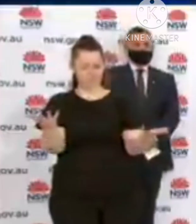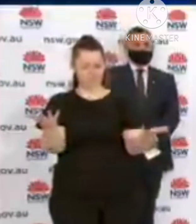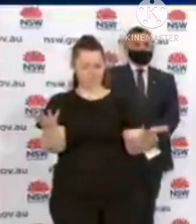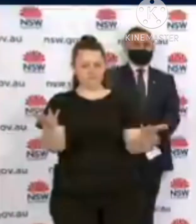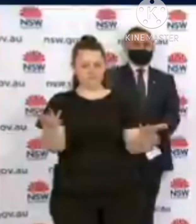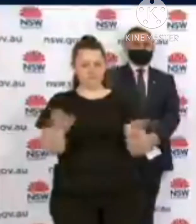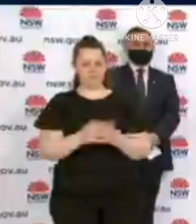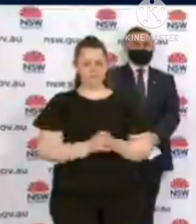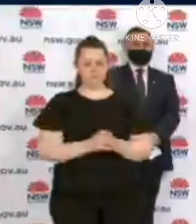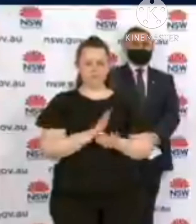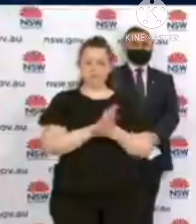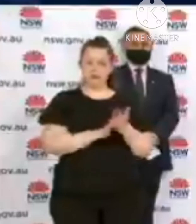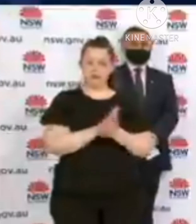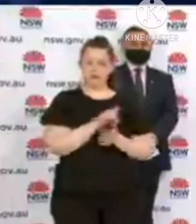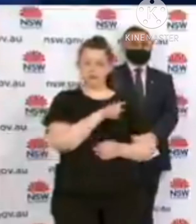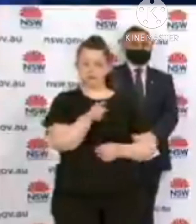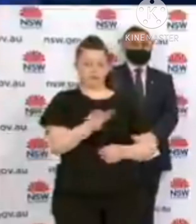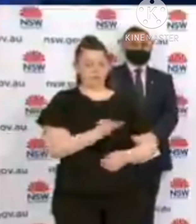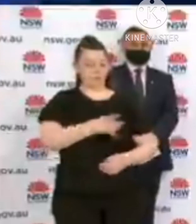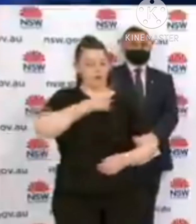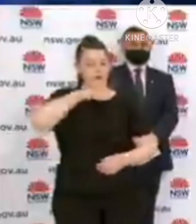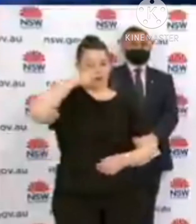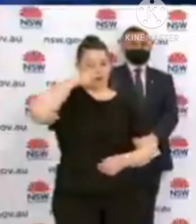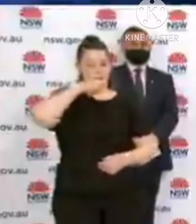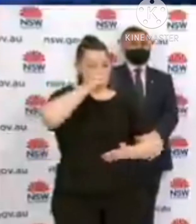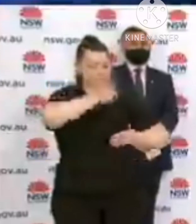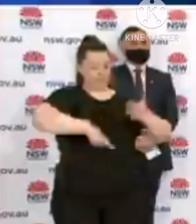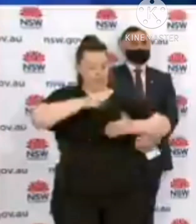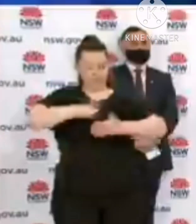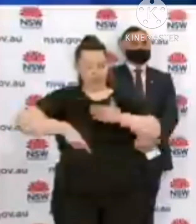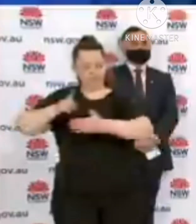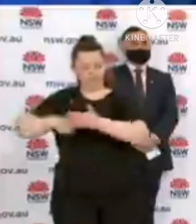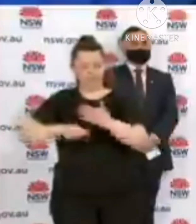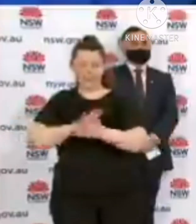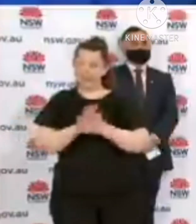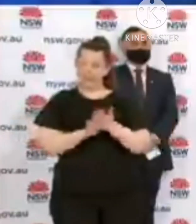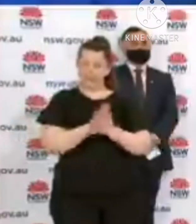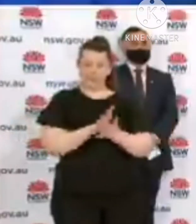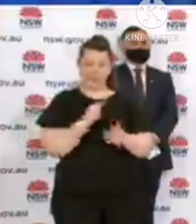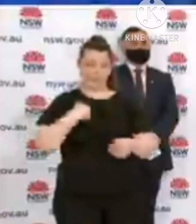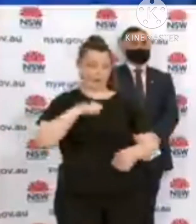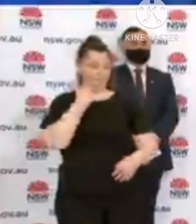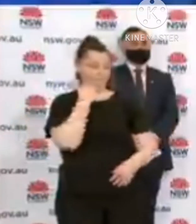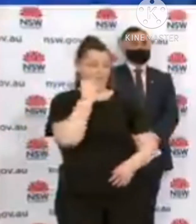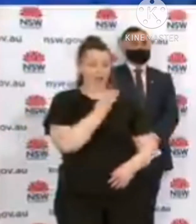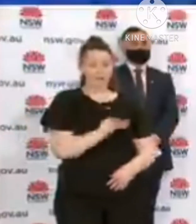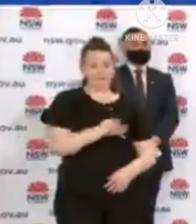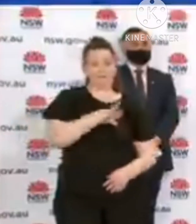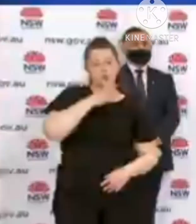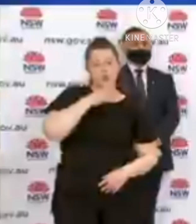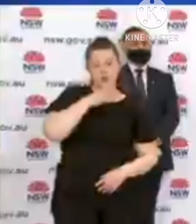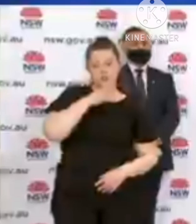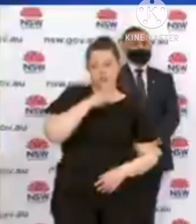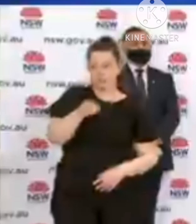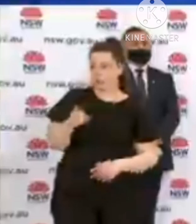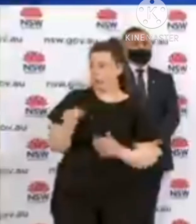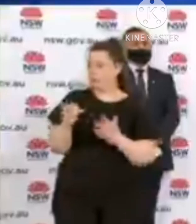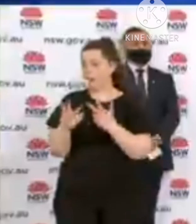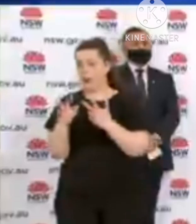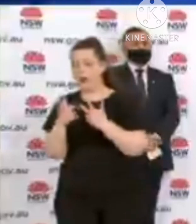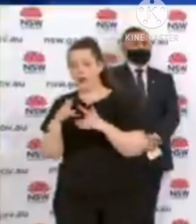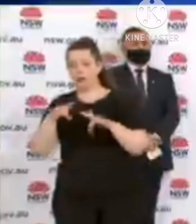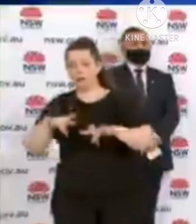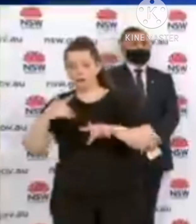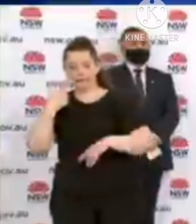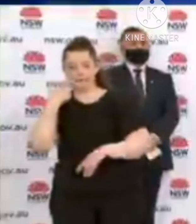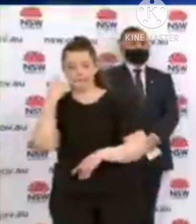every person we find doing the wrong thing, there could be somebody else doing the wrong thing. There's 8 million people in this state. Of course 400 people are going to be doing the wrong thing.